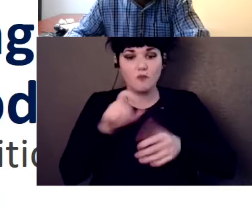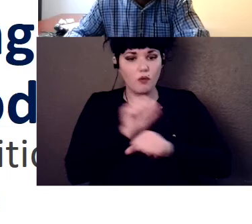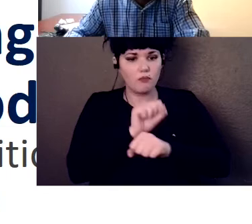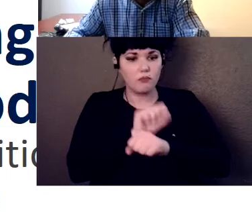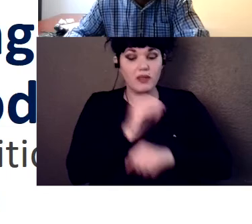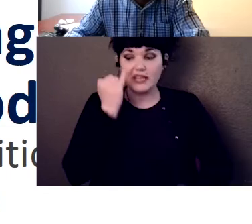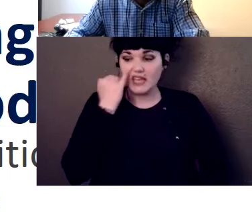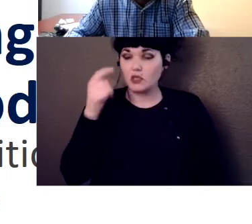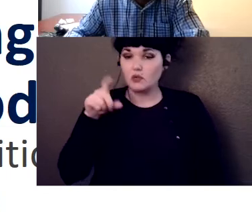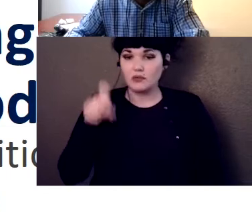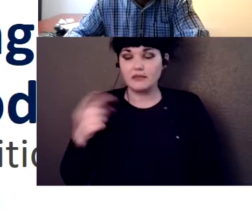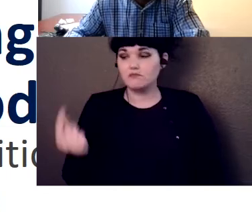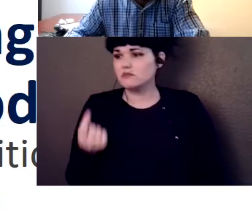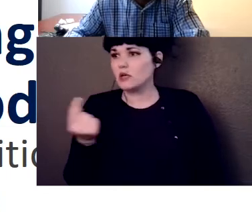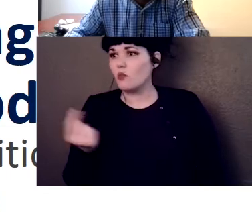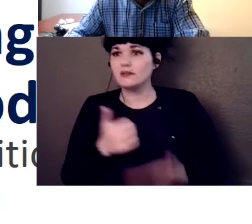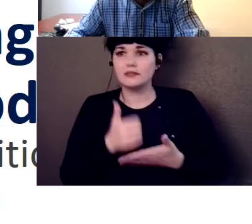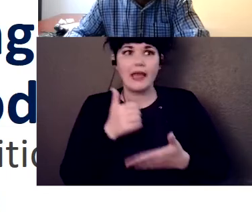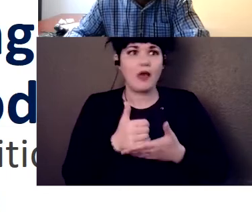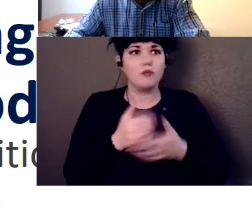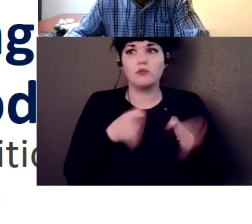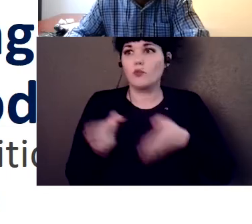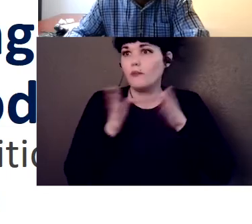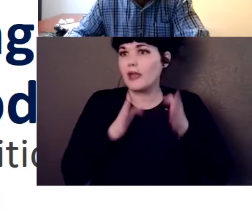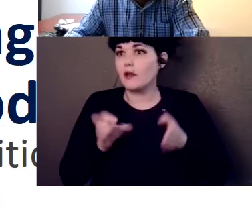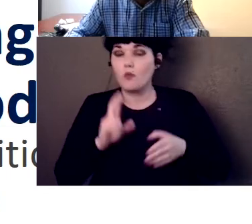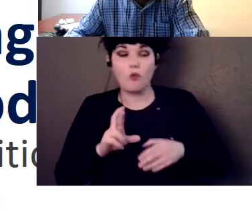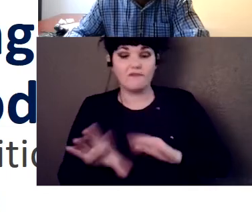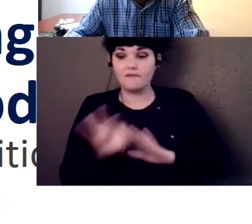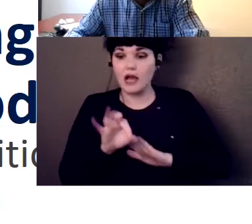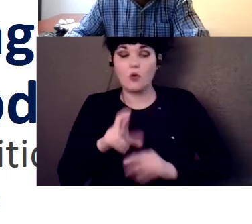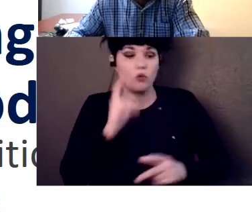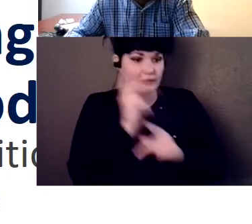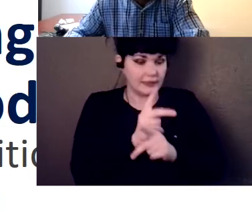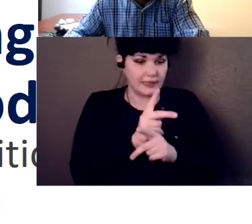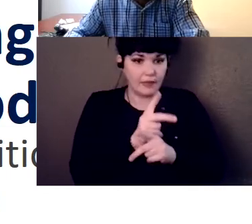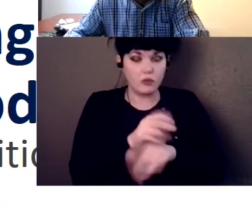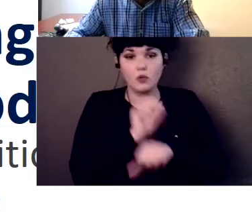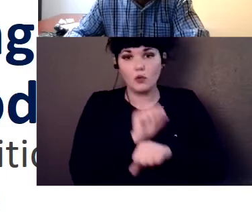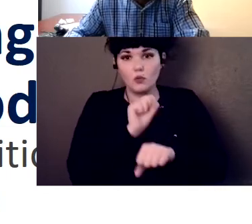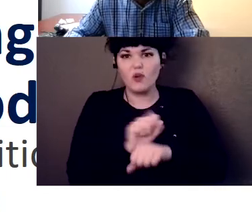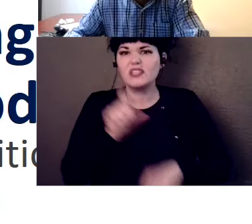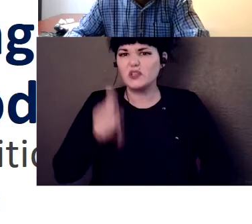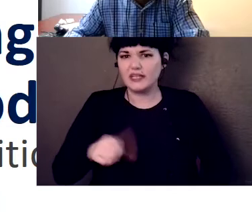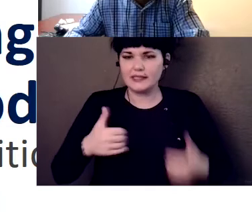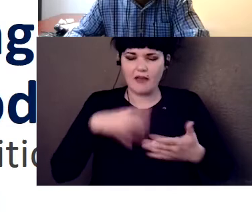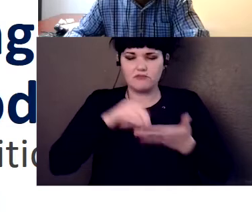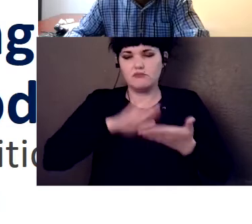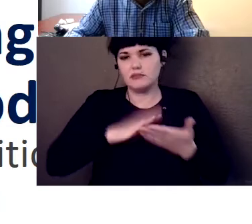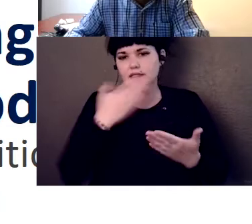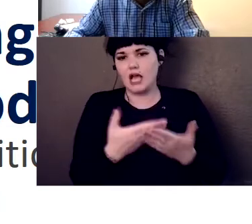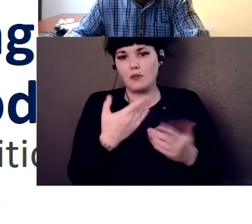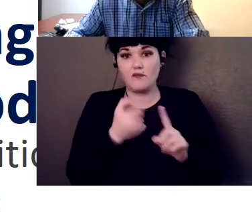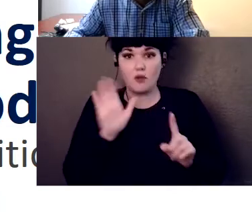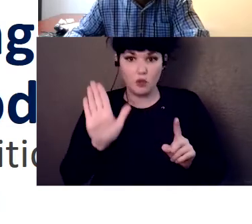to prepare for, obtain, or maintain employment, it must be documented by a medical or treatment provider. Access VR role in your